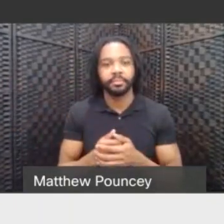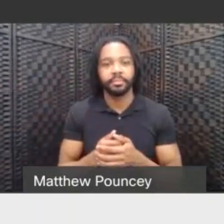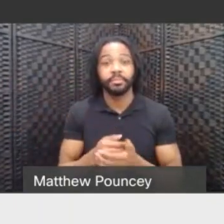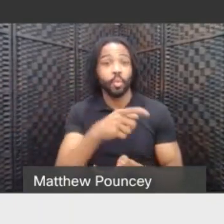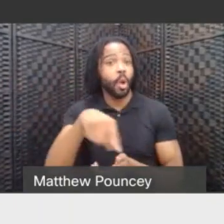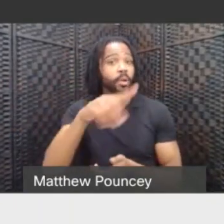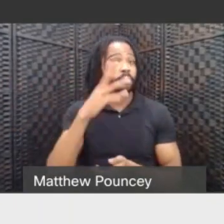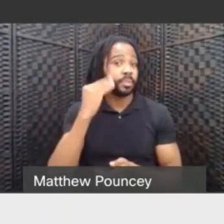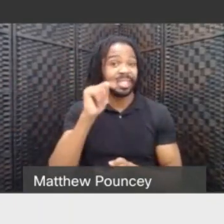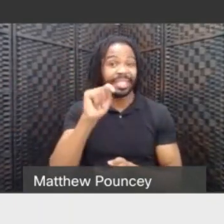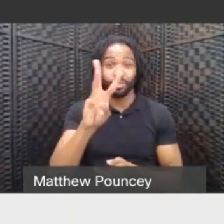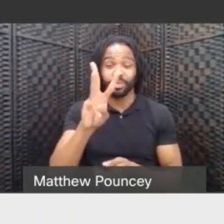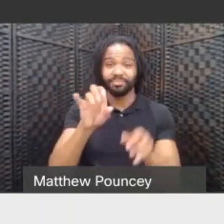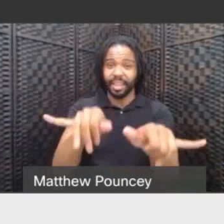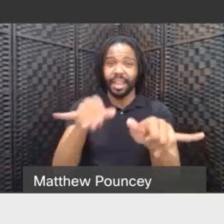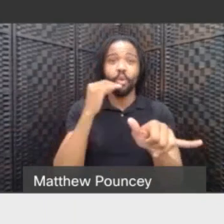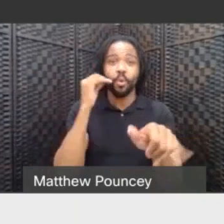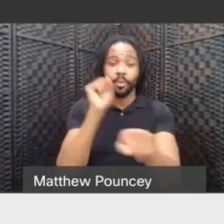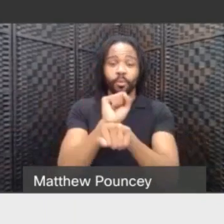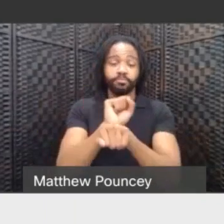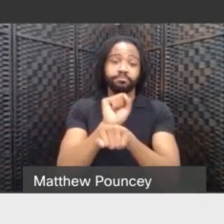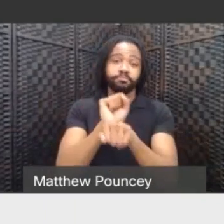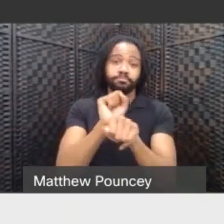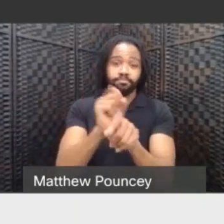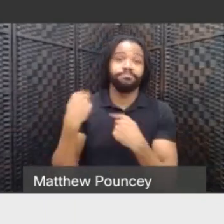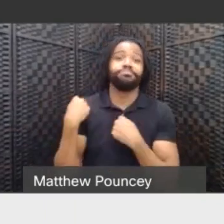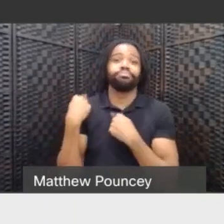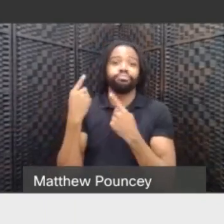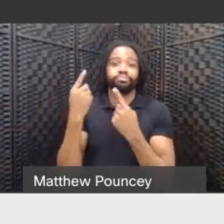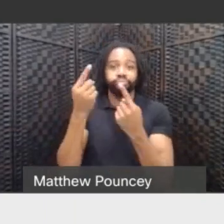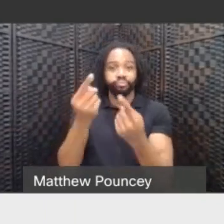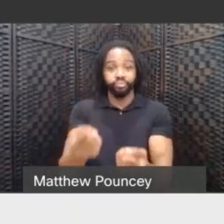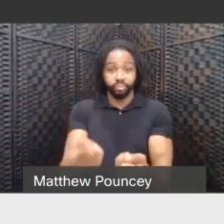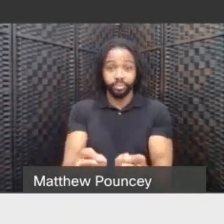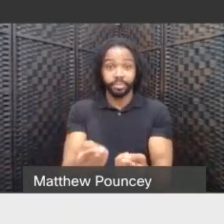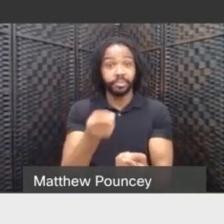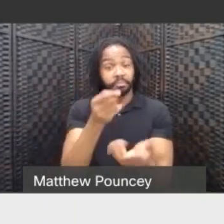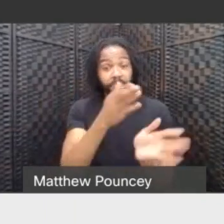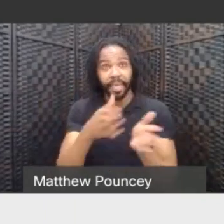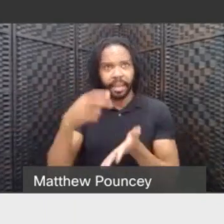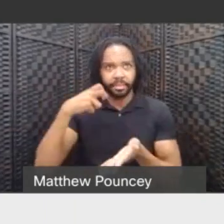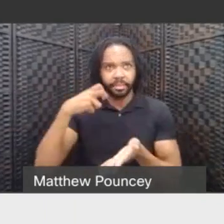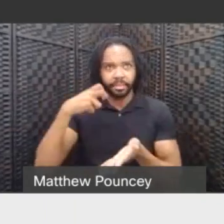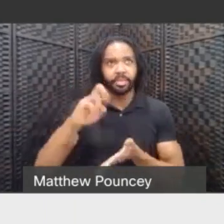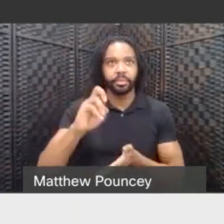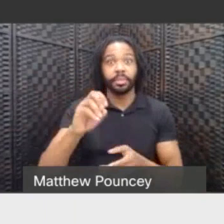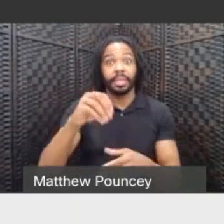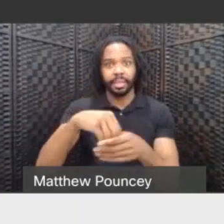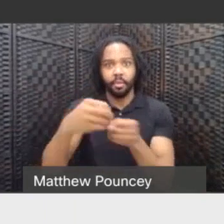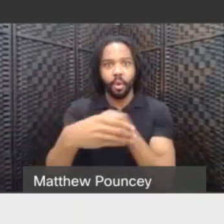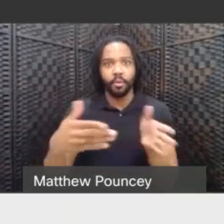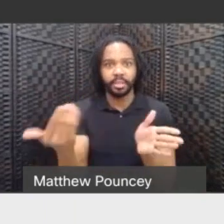teleworked and worked from home and has since or is planning to transition back to an office